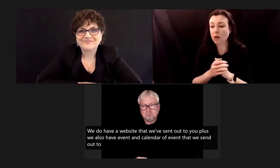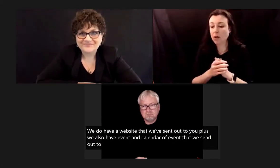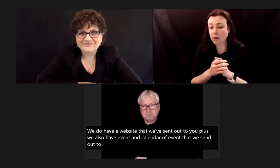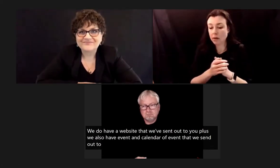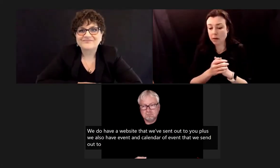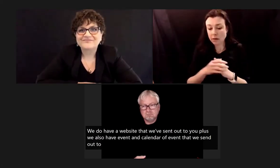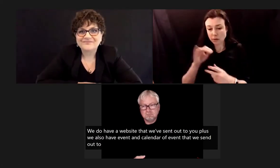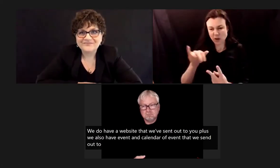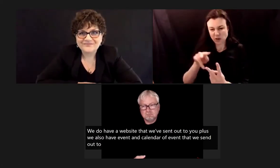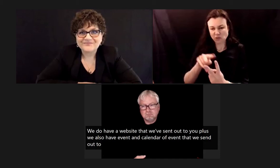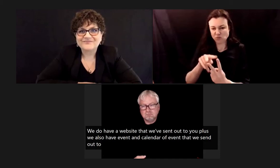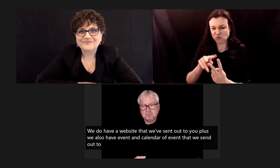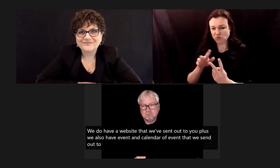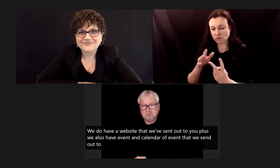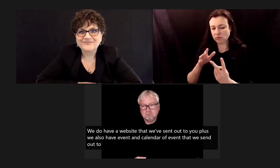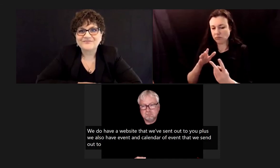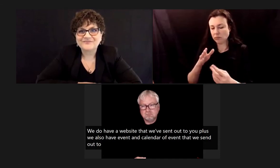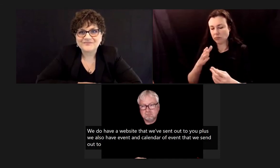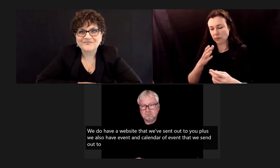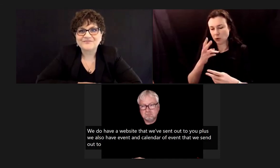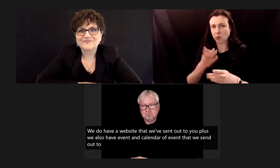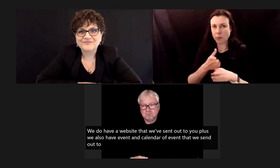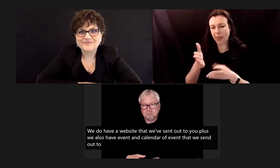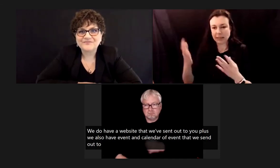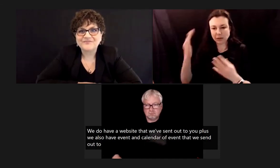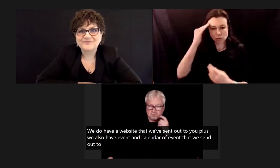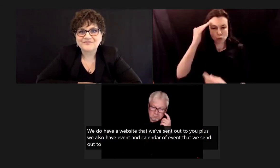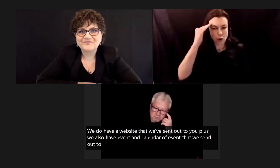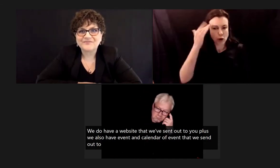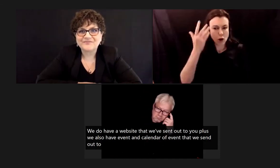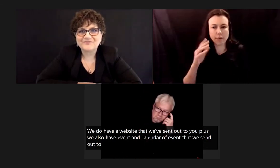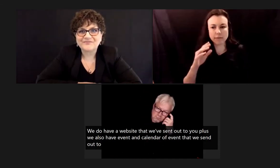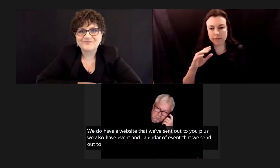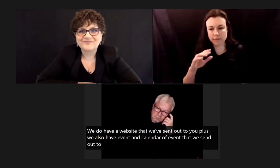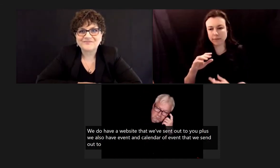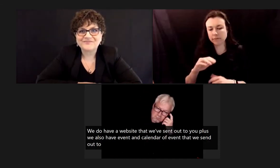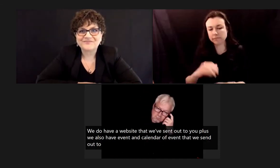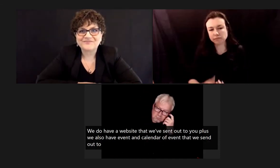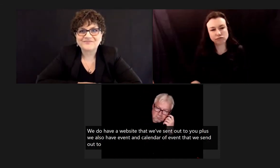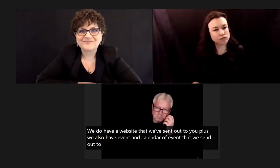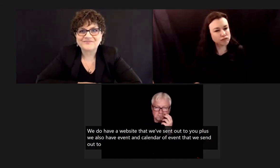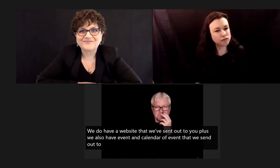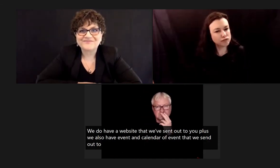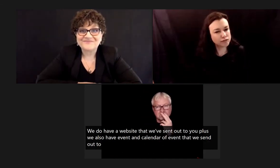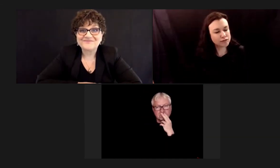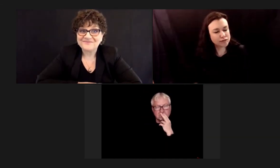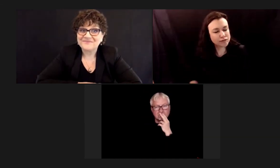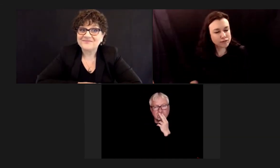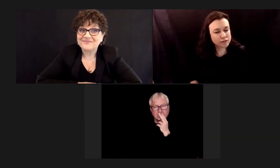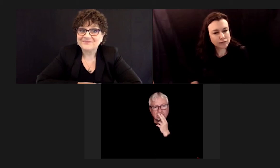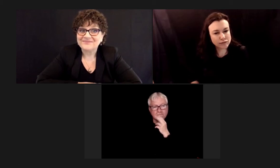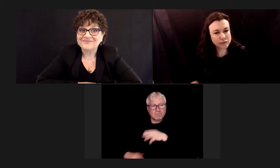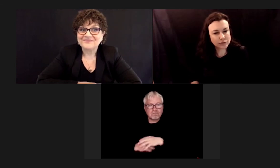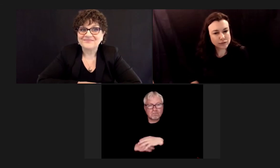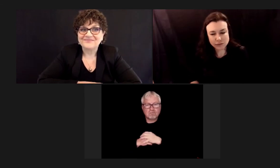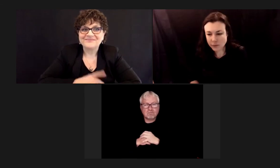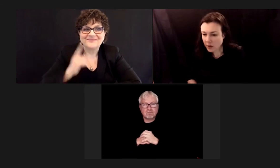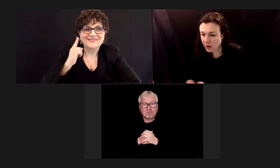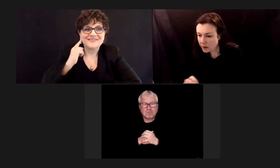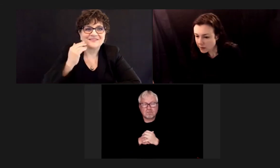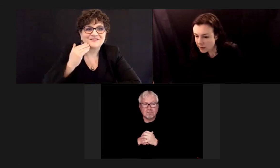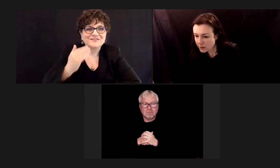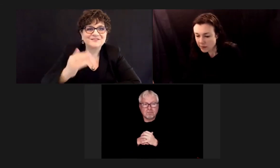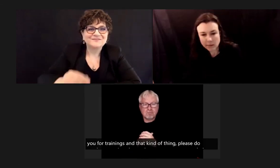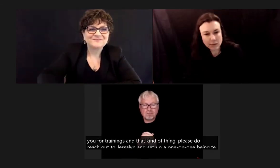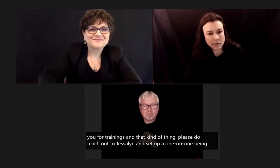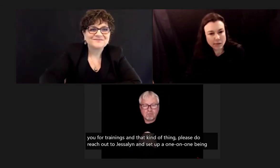one-on-one. Tell Jessalyn what you're looking for. Those are the two things for sure that I'm aware of that I can share.